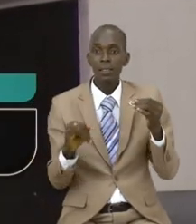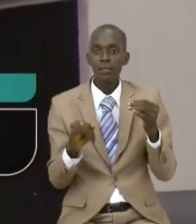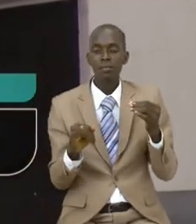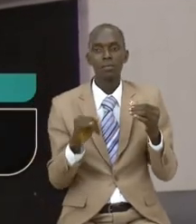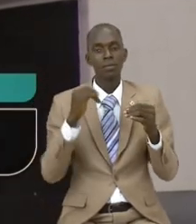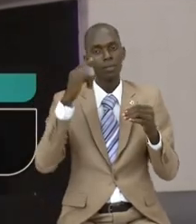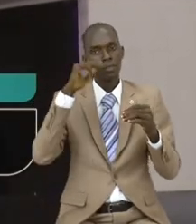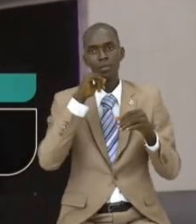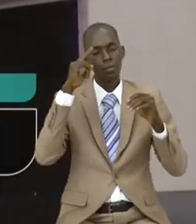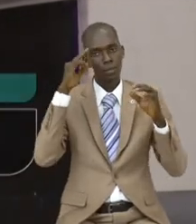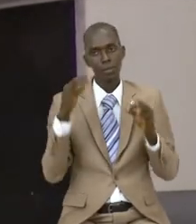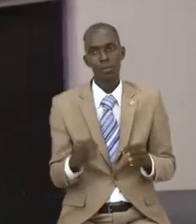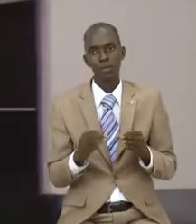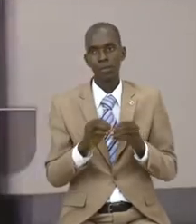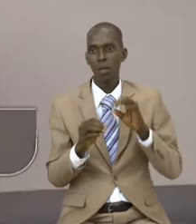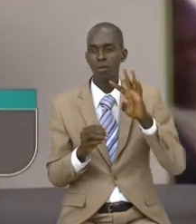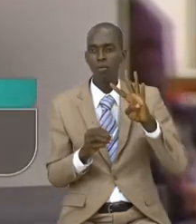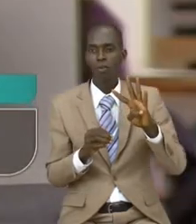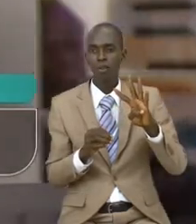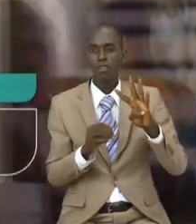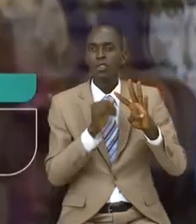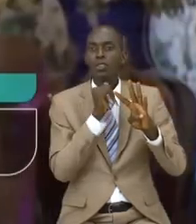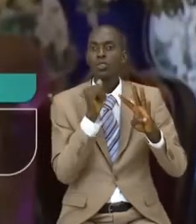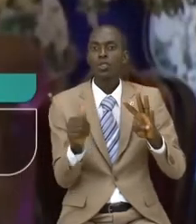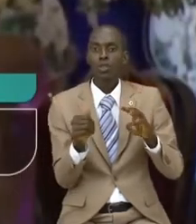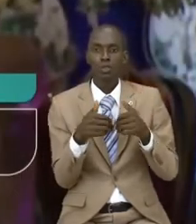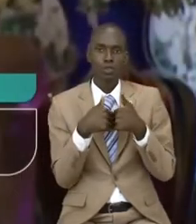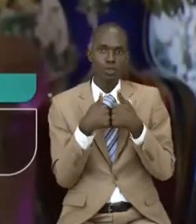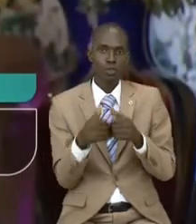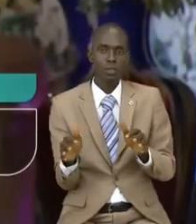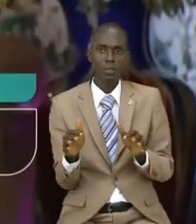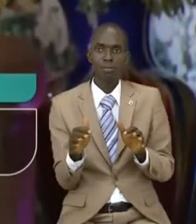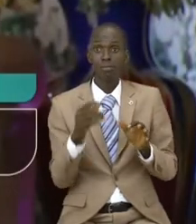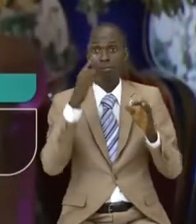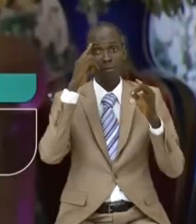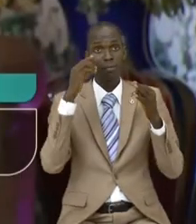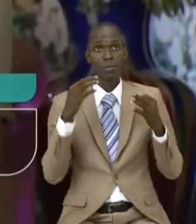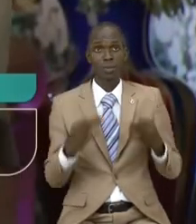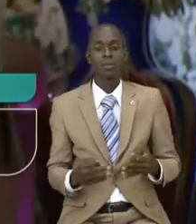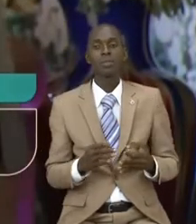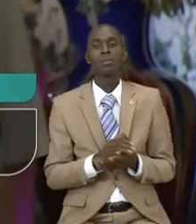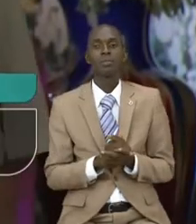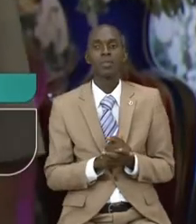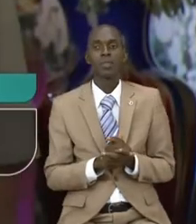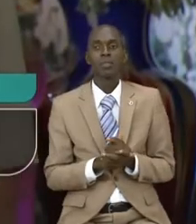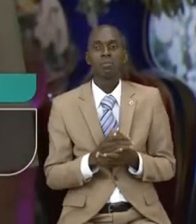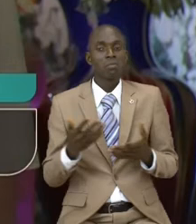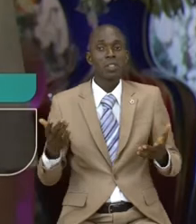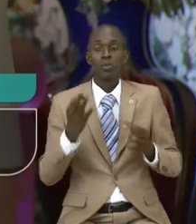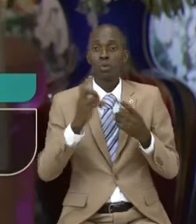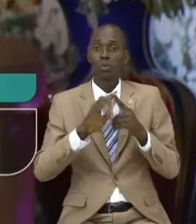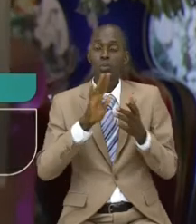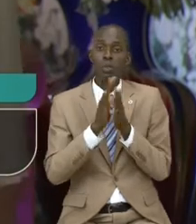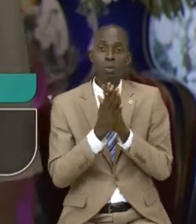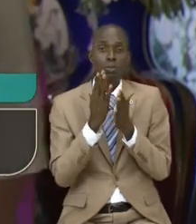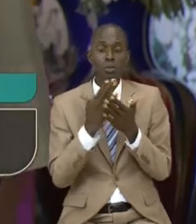four, not losing determination. You know, if you're going to amount to anything in life, you have to